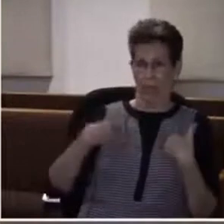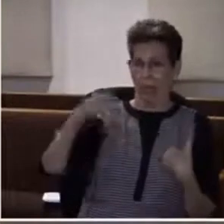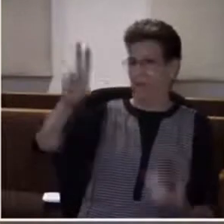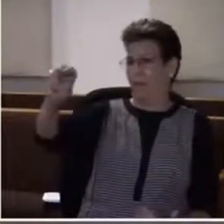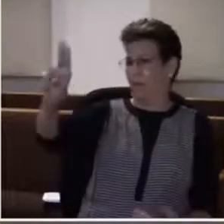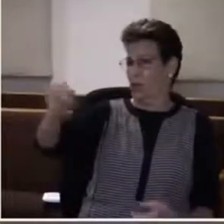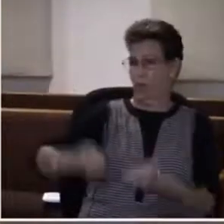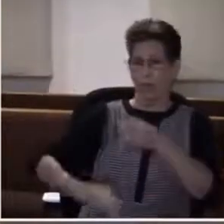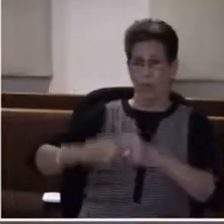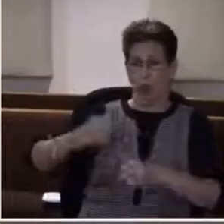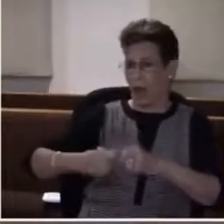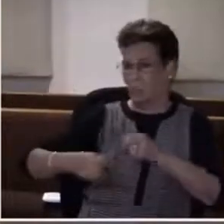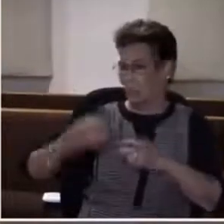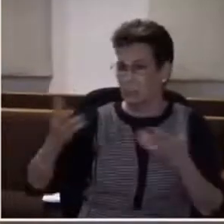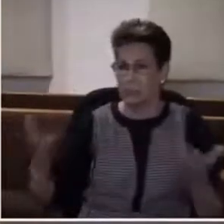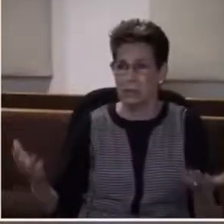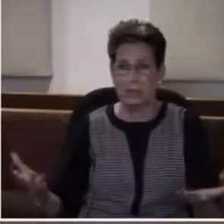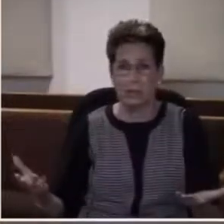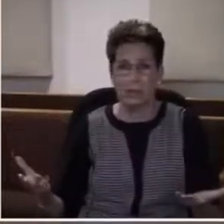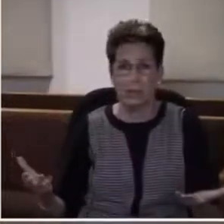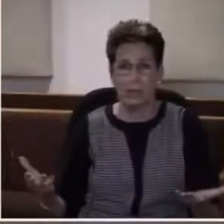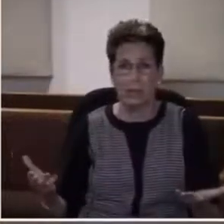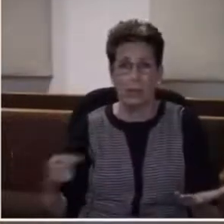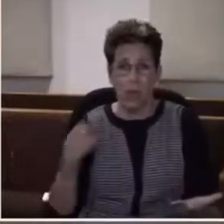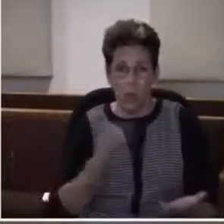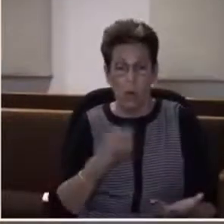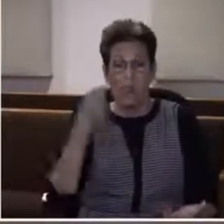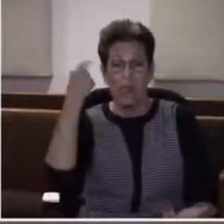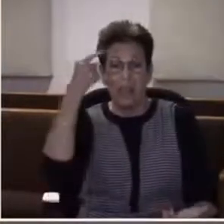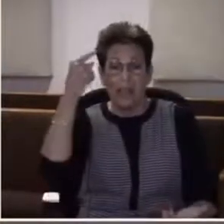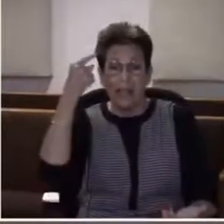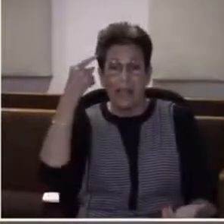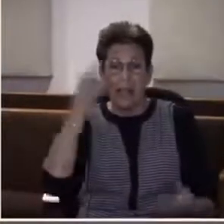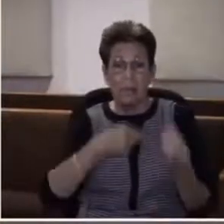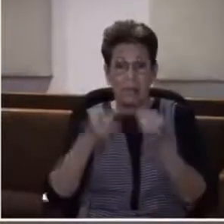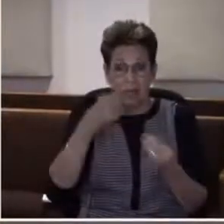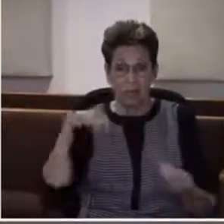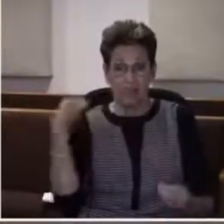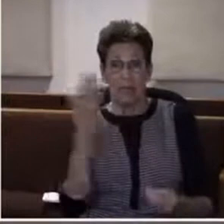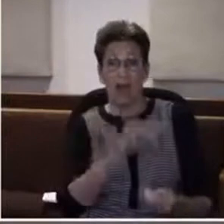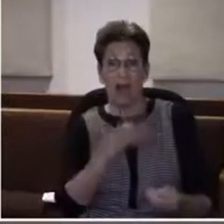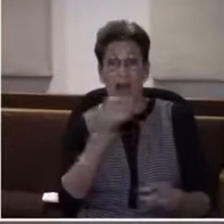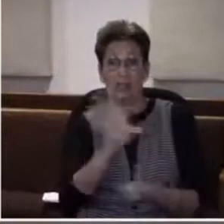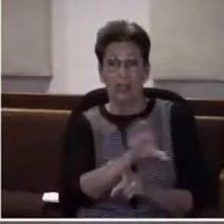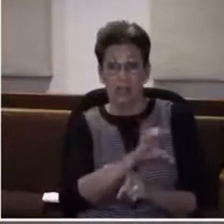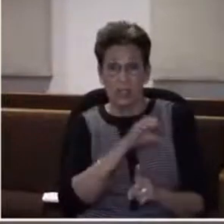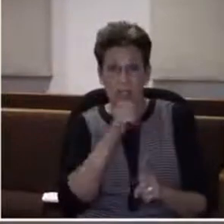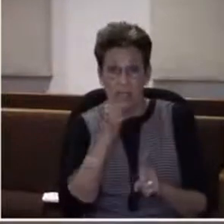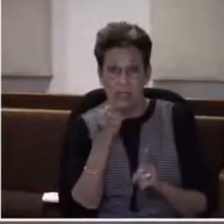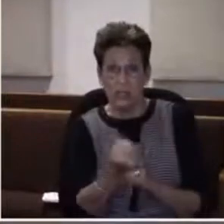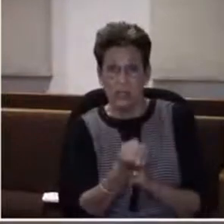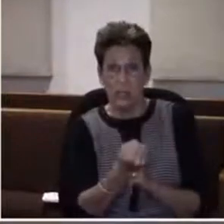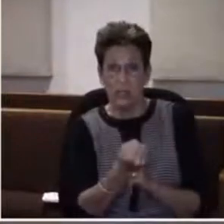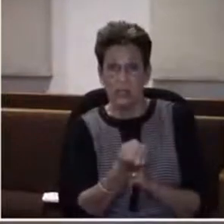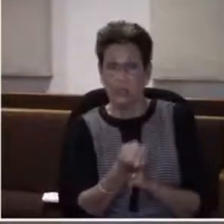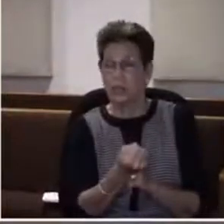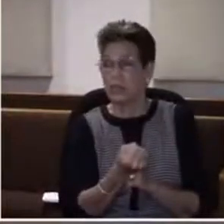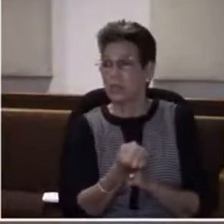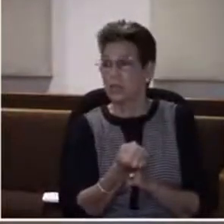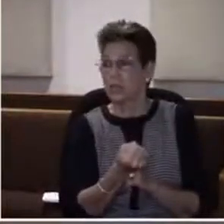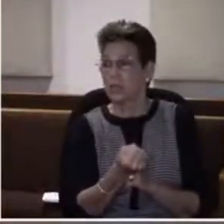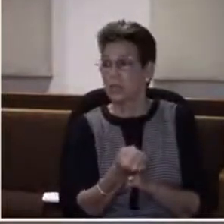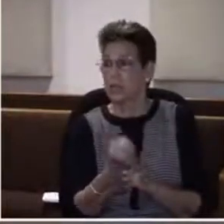problems. And therefore, we think because of our situation, well, I therefore am eliminated or I